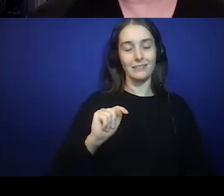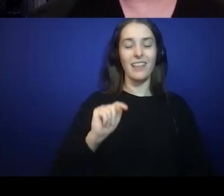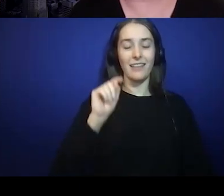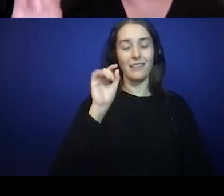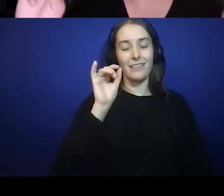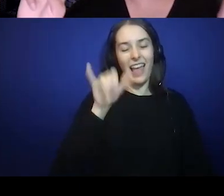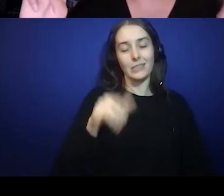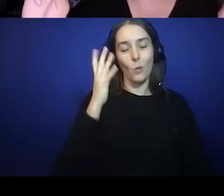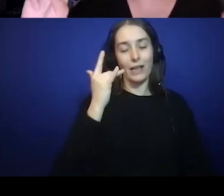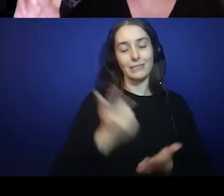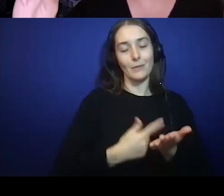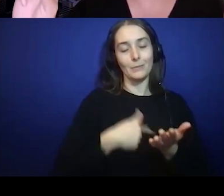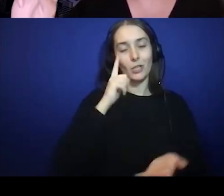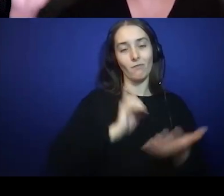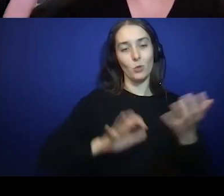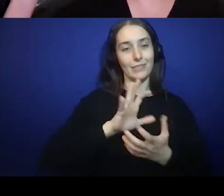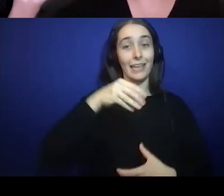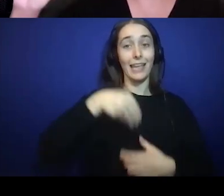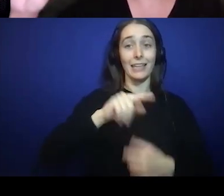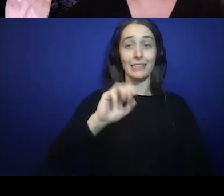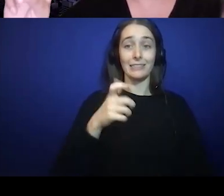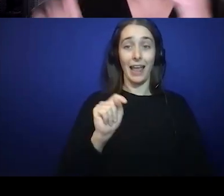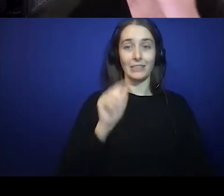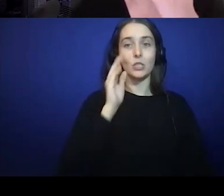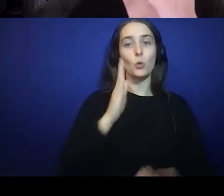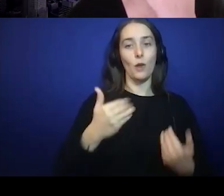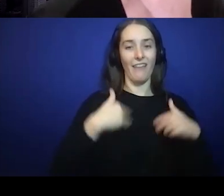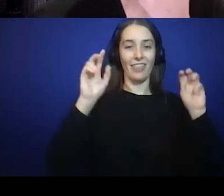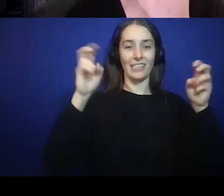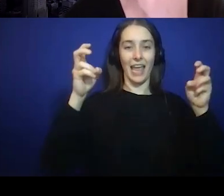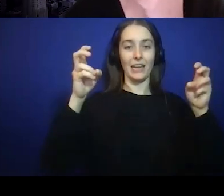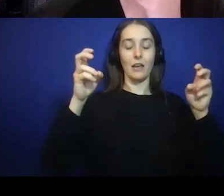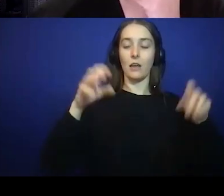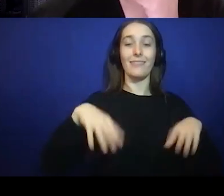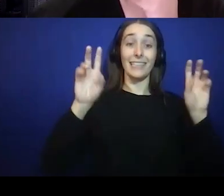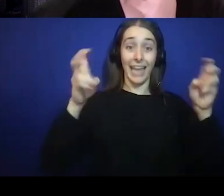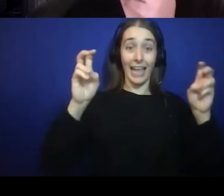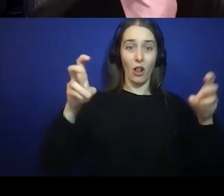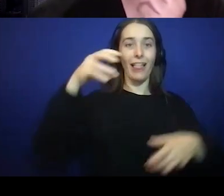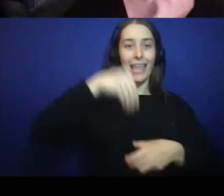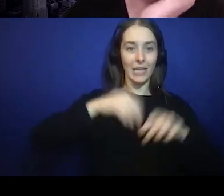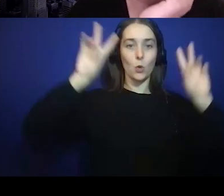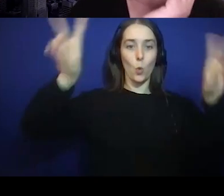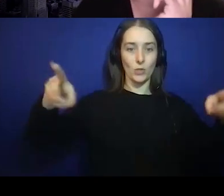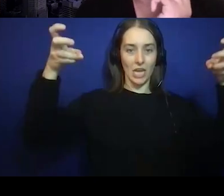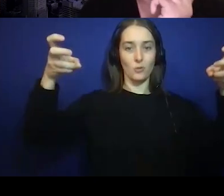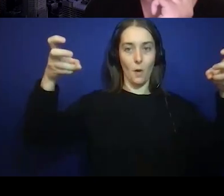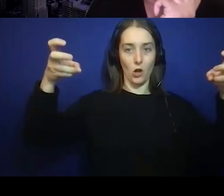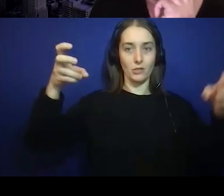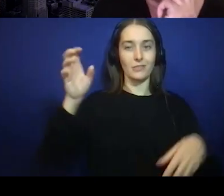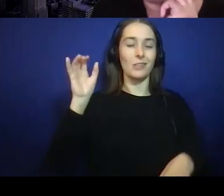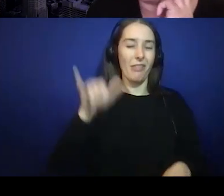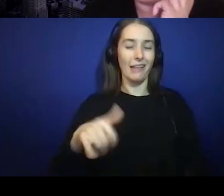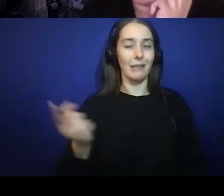confusing. In text, you'd actually have the title of an article in quotation marks. Um, and so that can be a thing